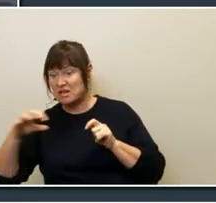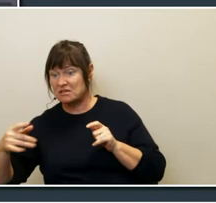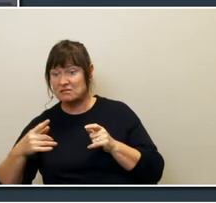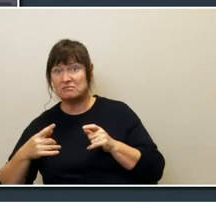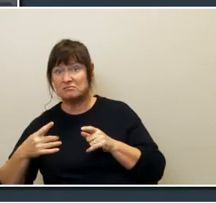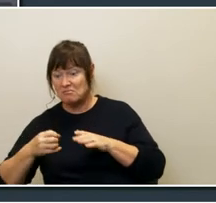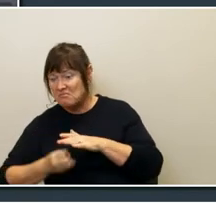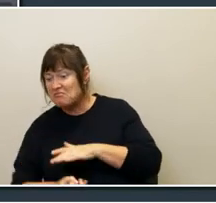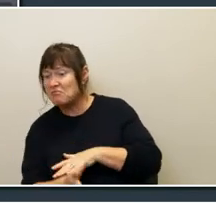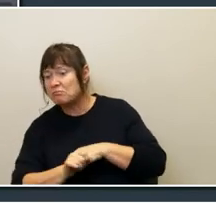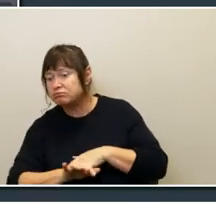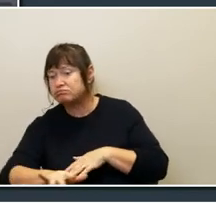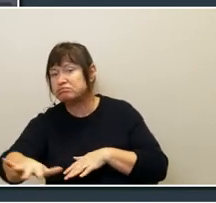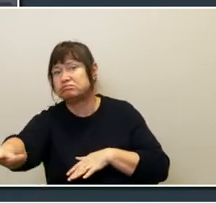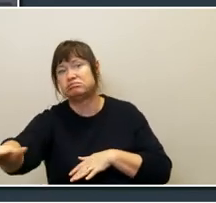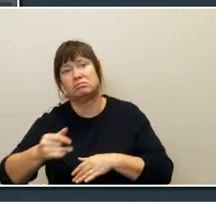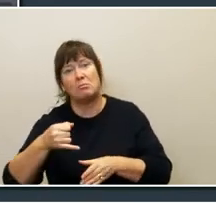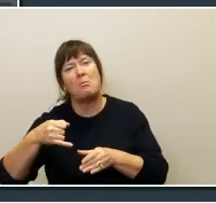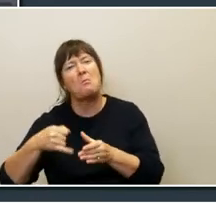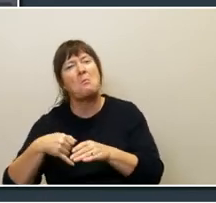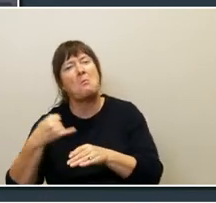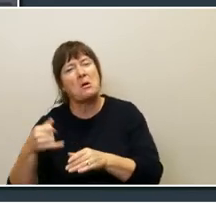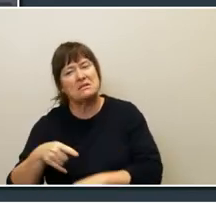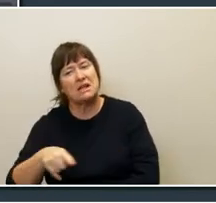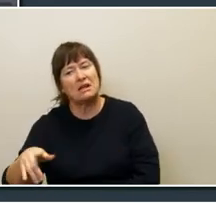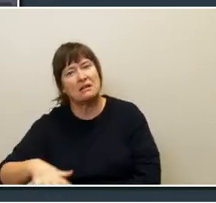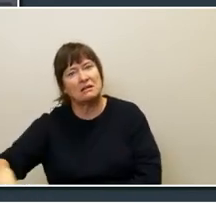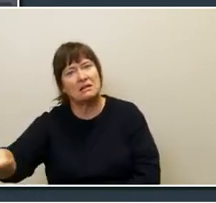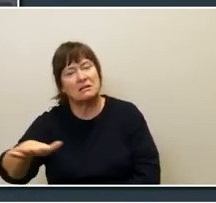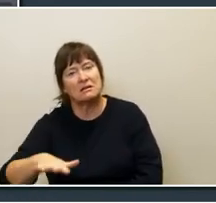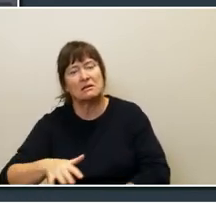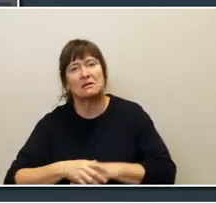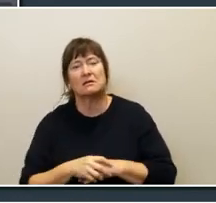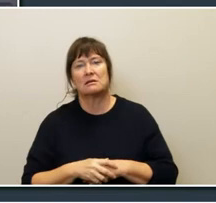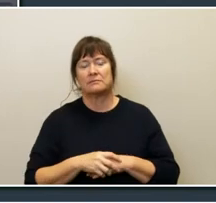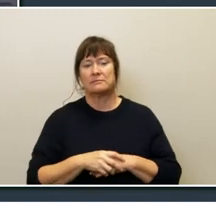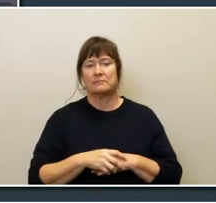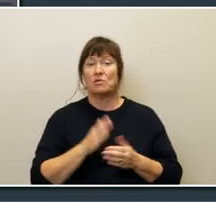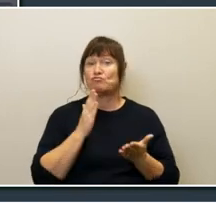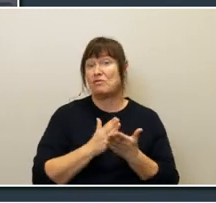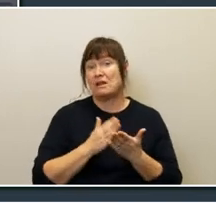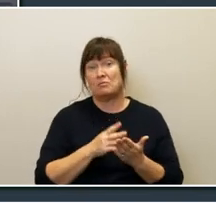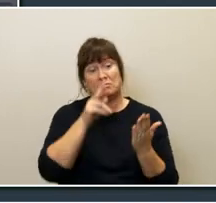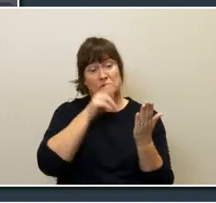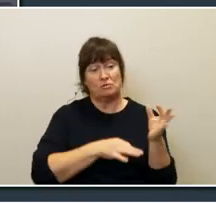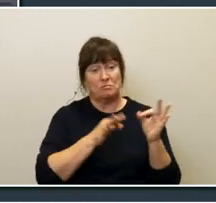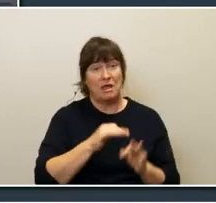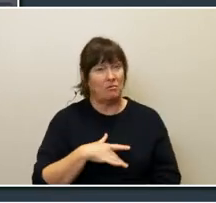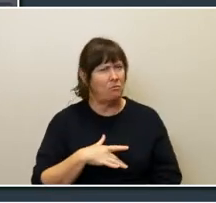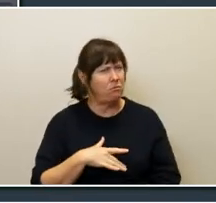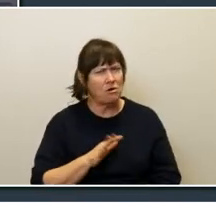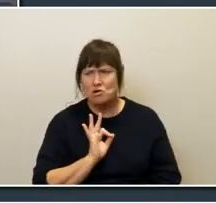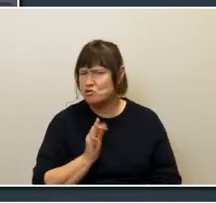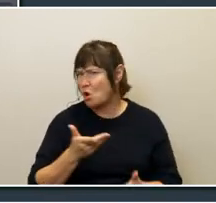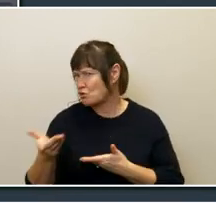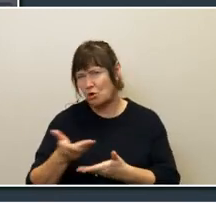And I guess what jumped out to us mostly from the plan was what appeared to be lack of consultation. But